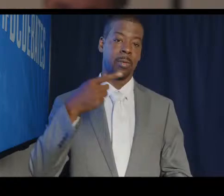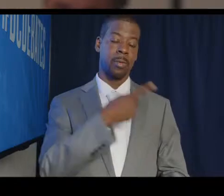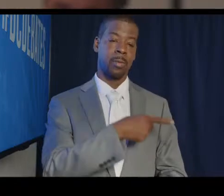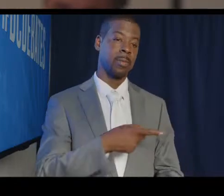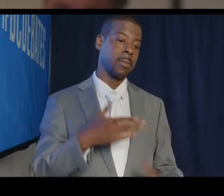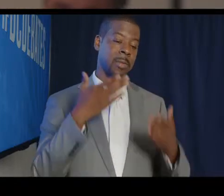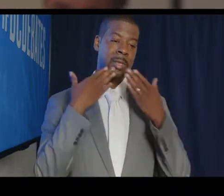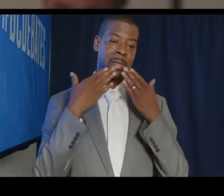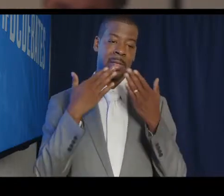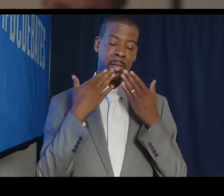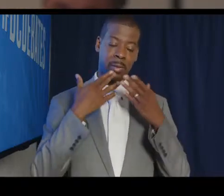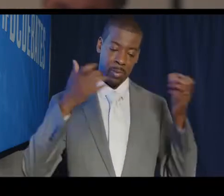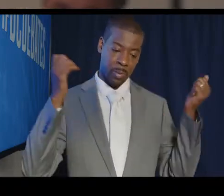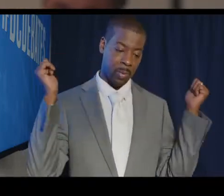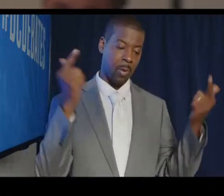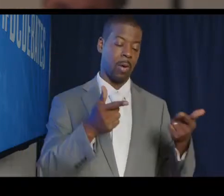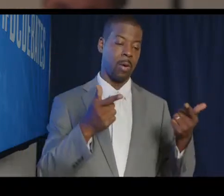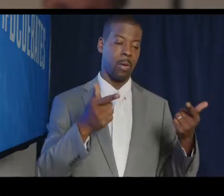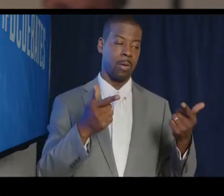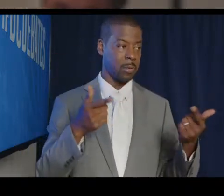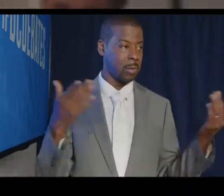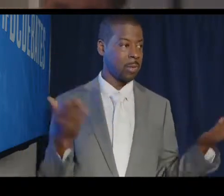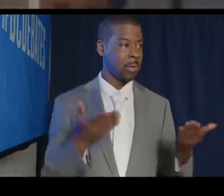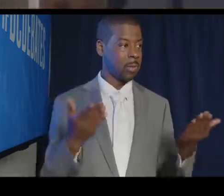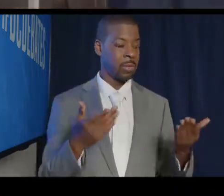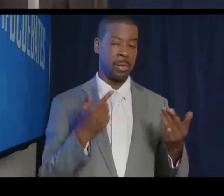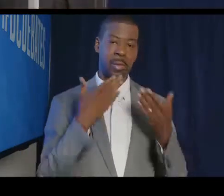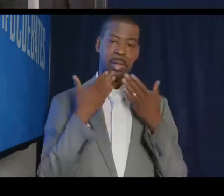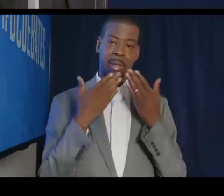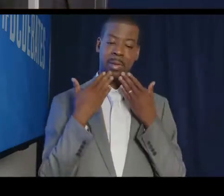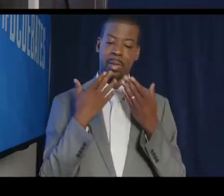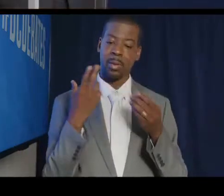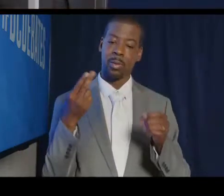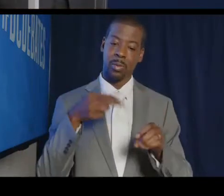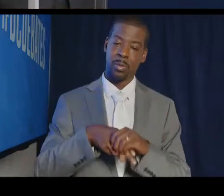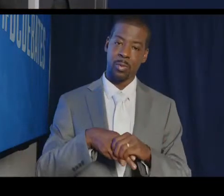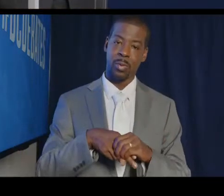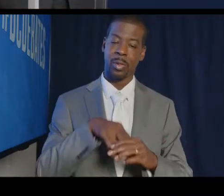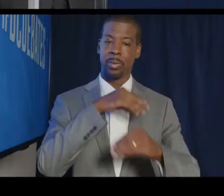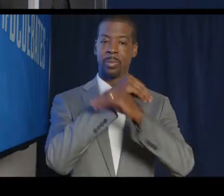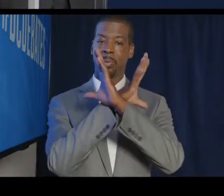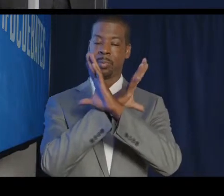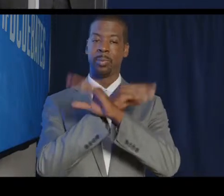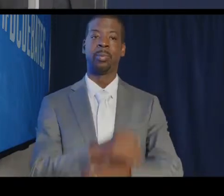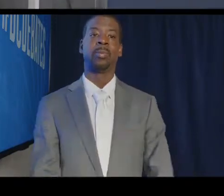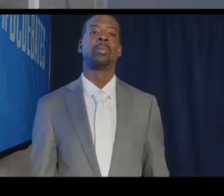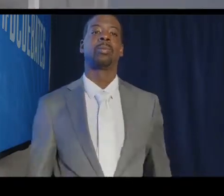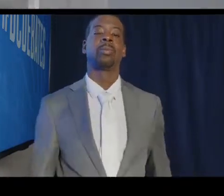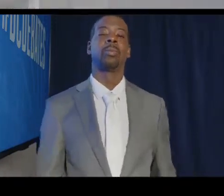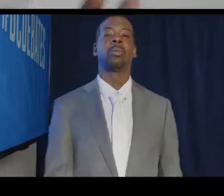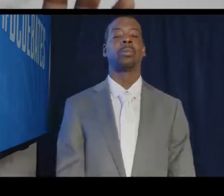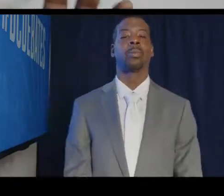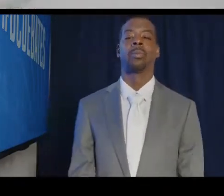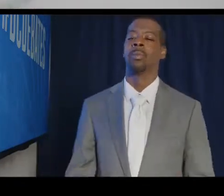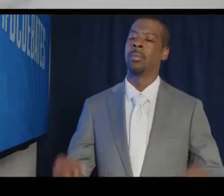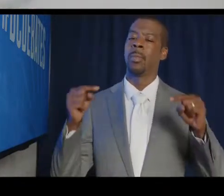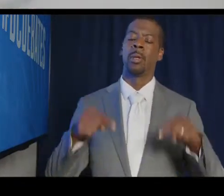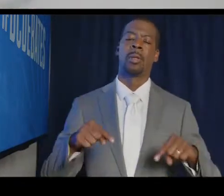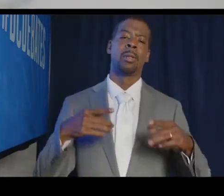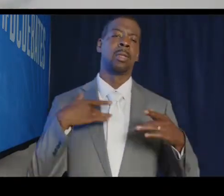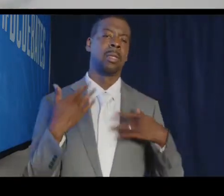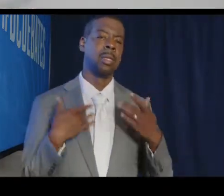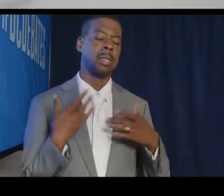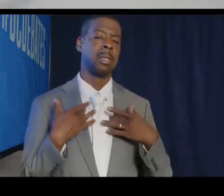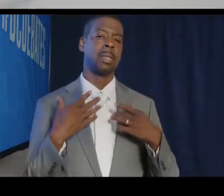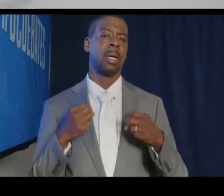of Campaign Finance, and my colleagues here for being here, and all of you for being here, and for those of you that are joining in online. This has been an exciting